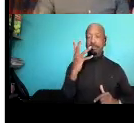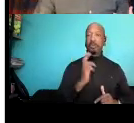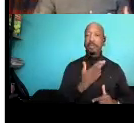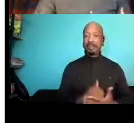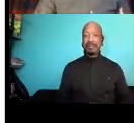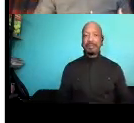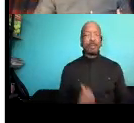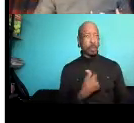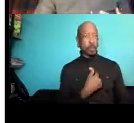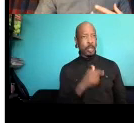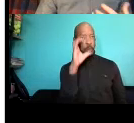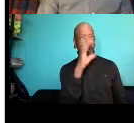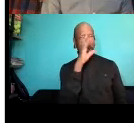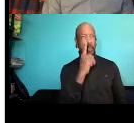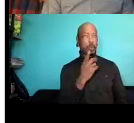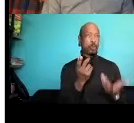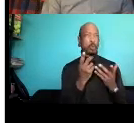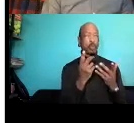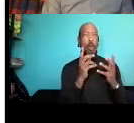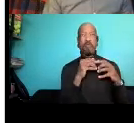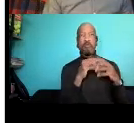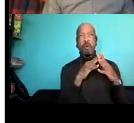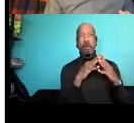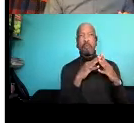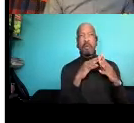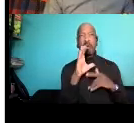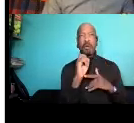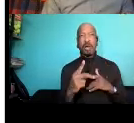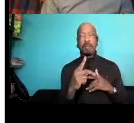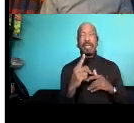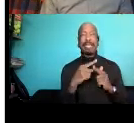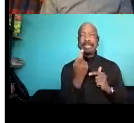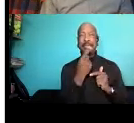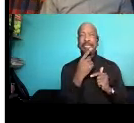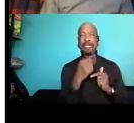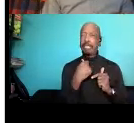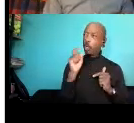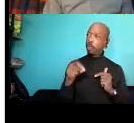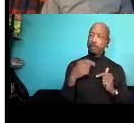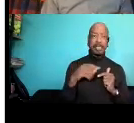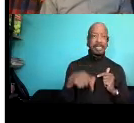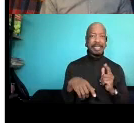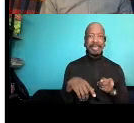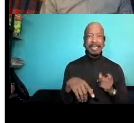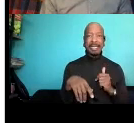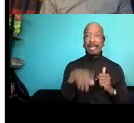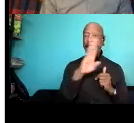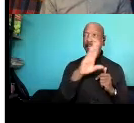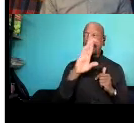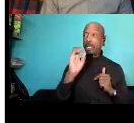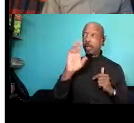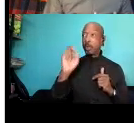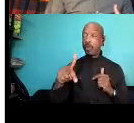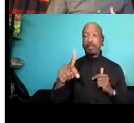were looking to we want to form a cooperative, but then someone said we should be a B Corp. Then another person said we should be a C